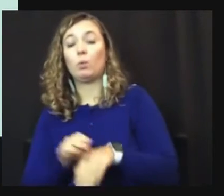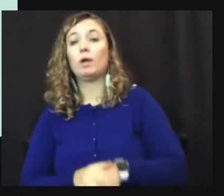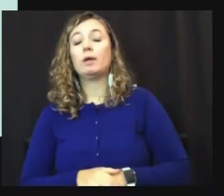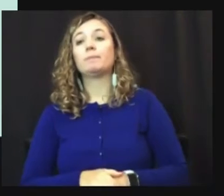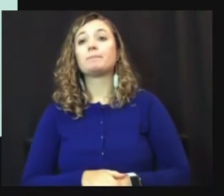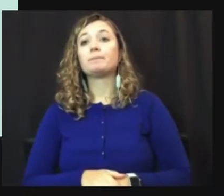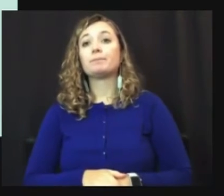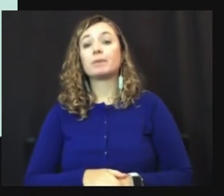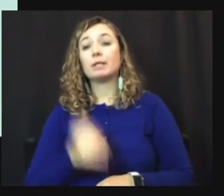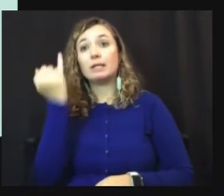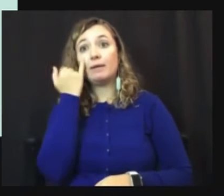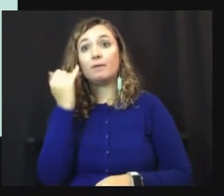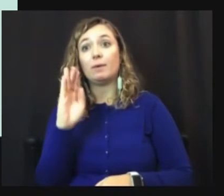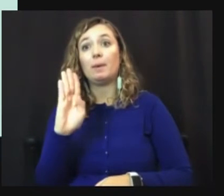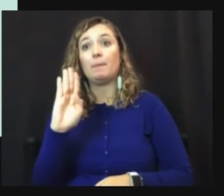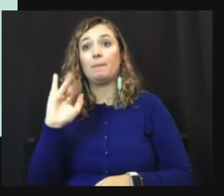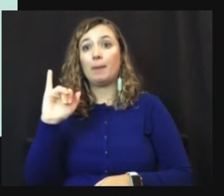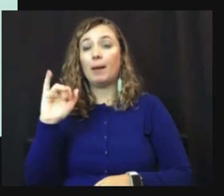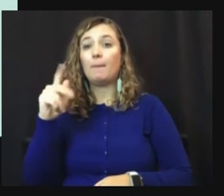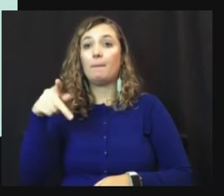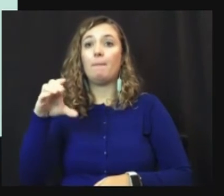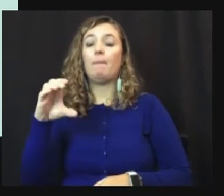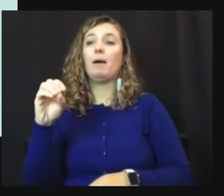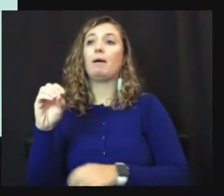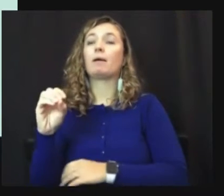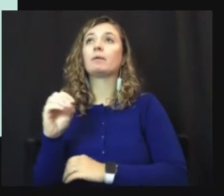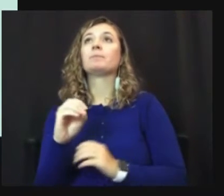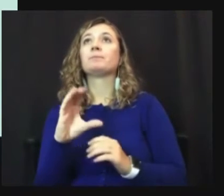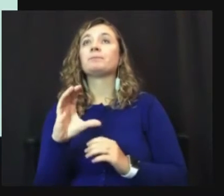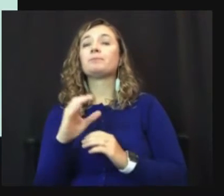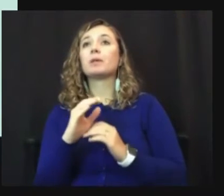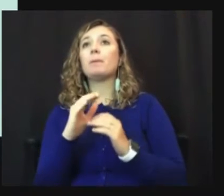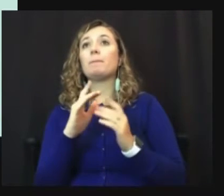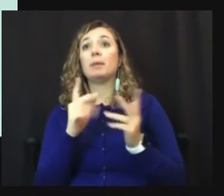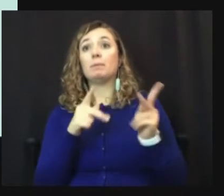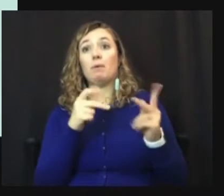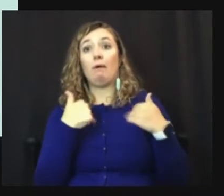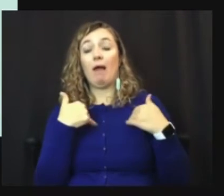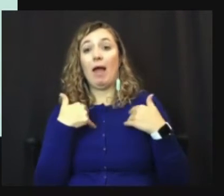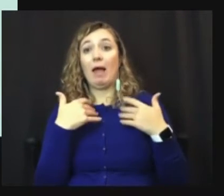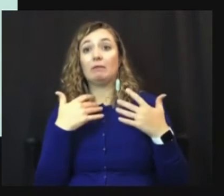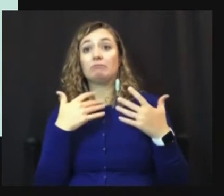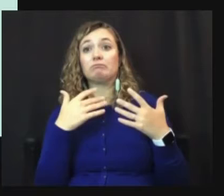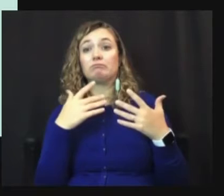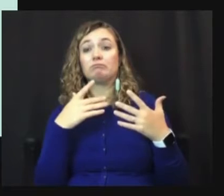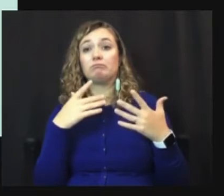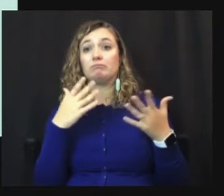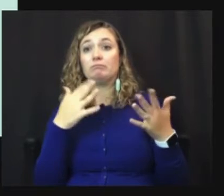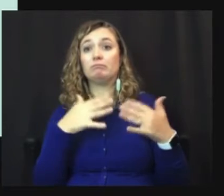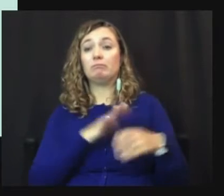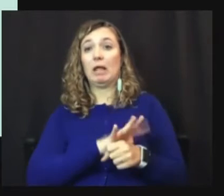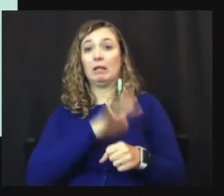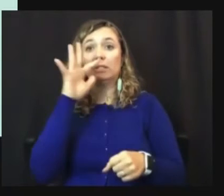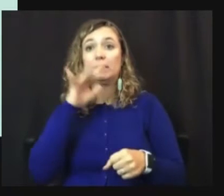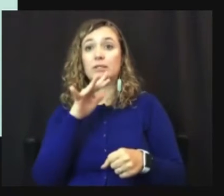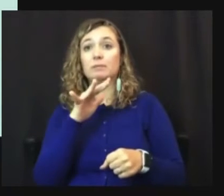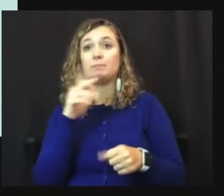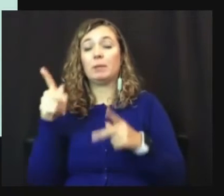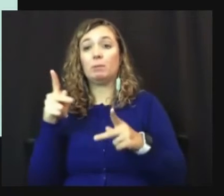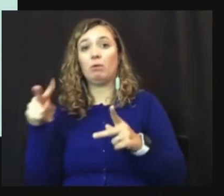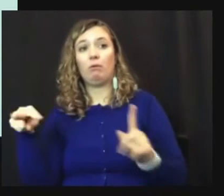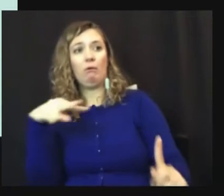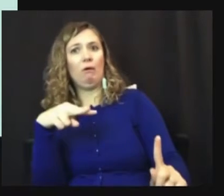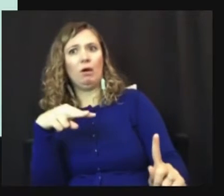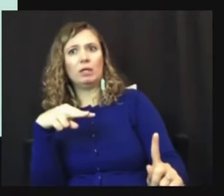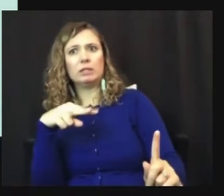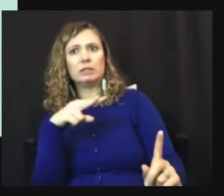have meltdowns, we are also additionally viewed as dangerous and our lives are put at